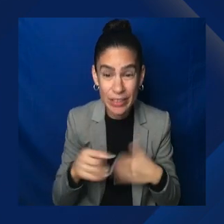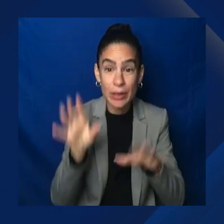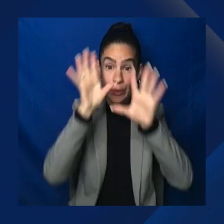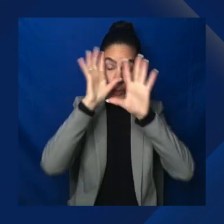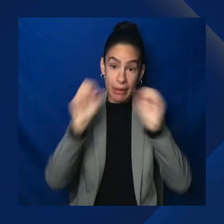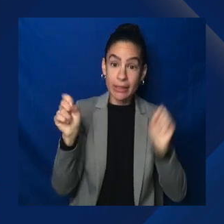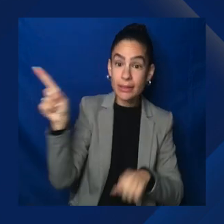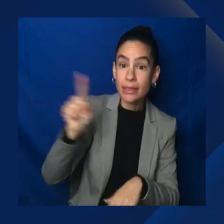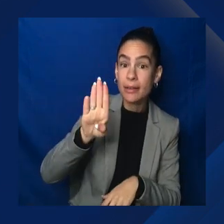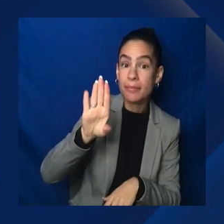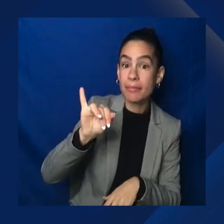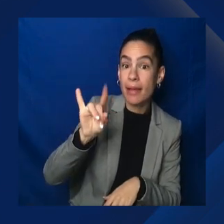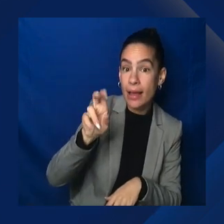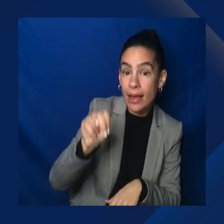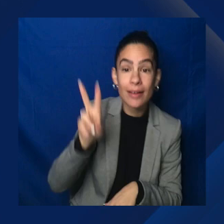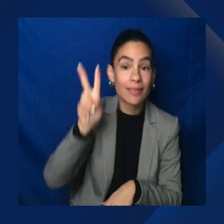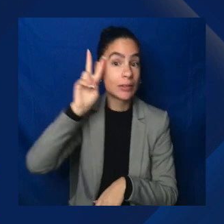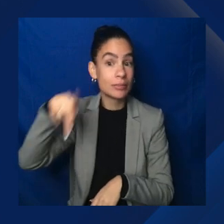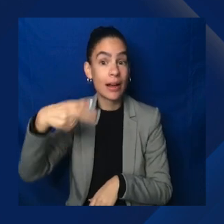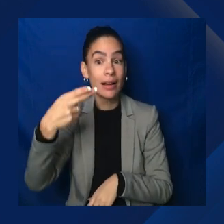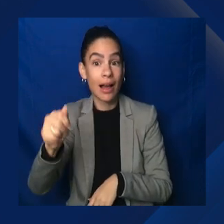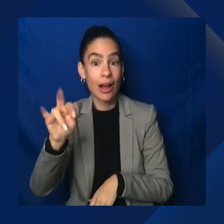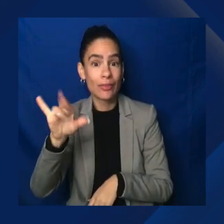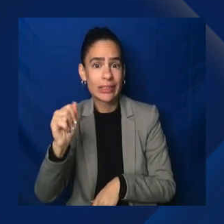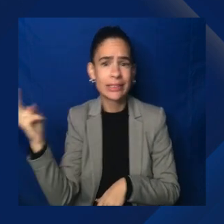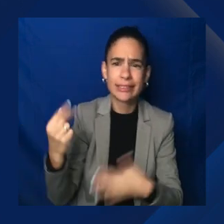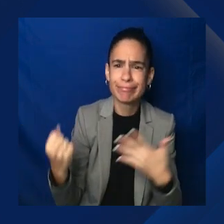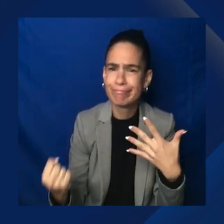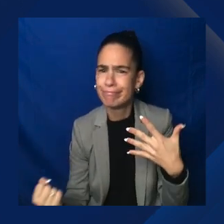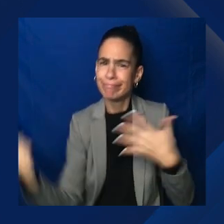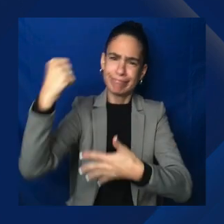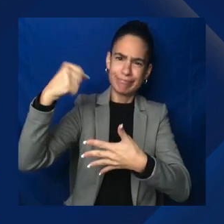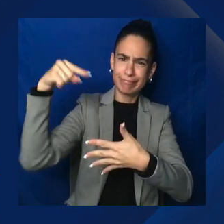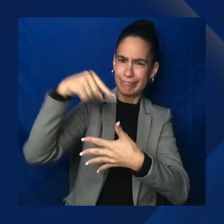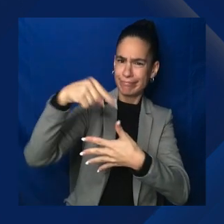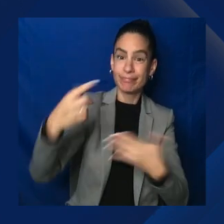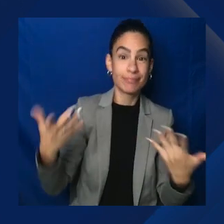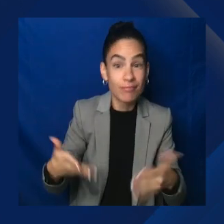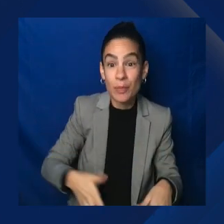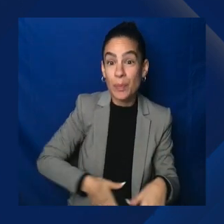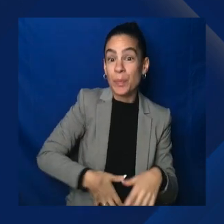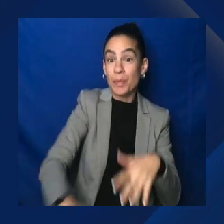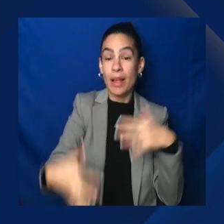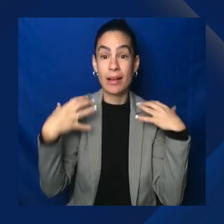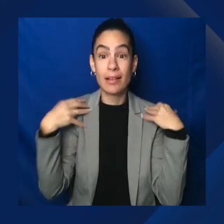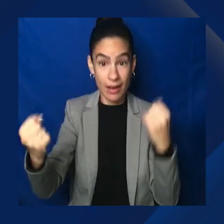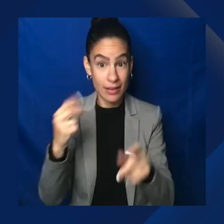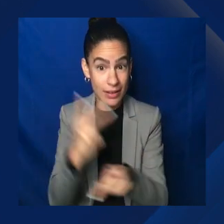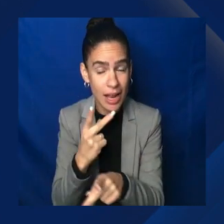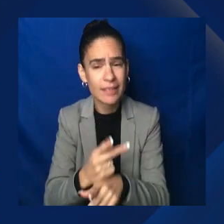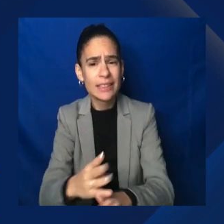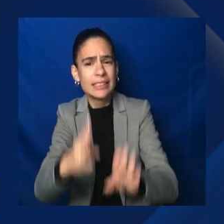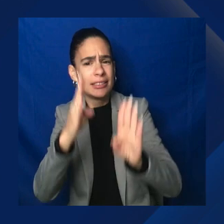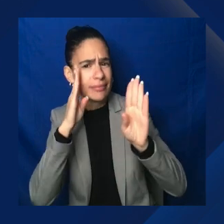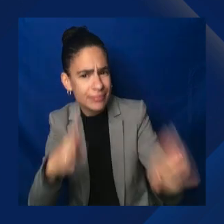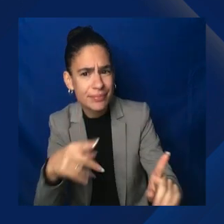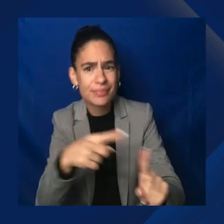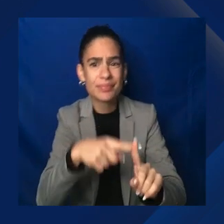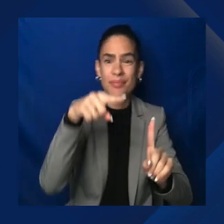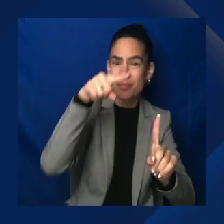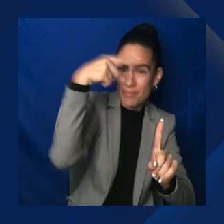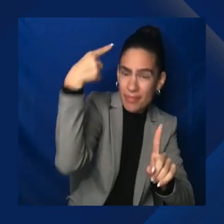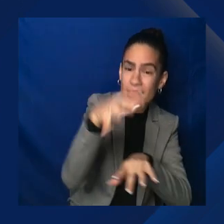equity a priority, especially among Black and Native American mothers. That's why the Build Back Better